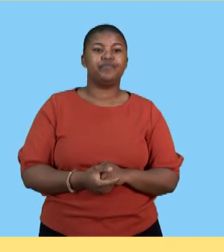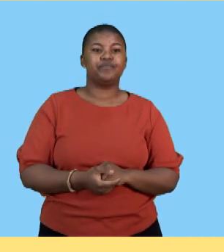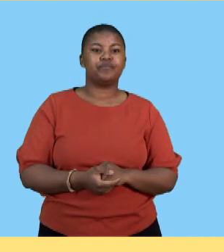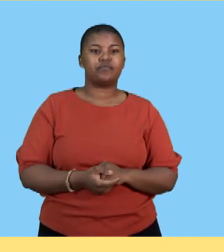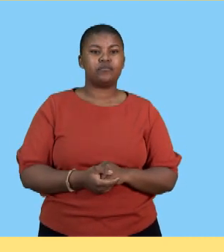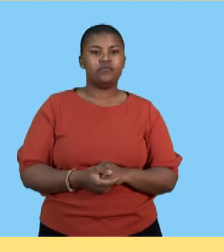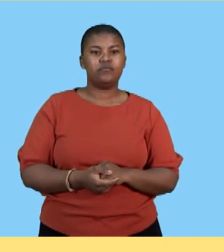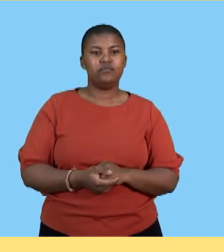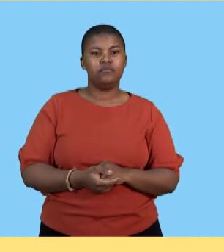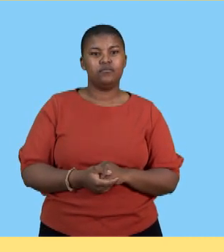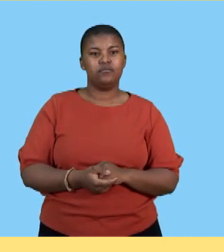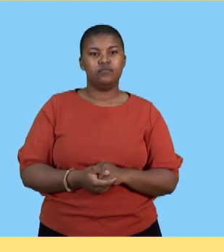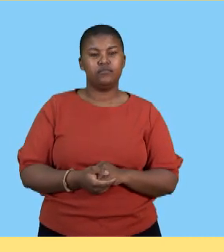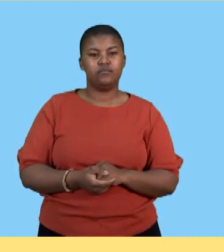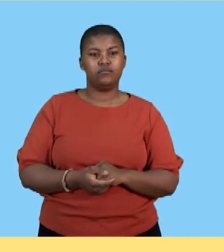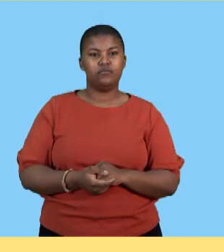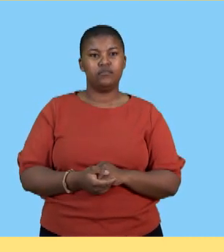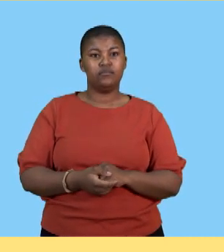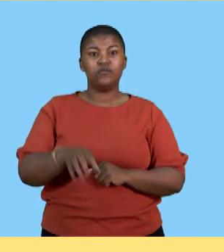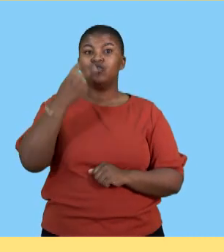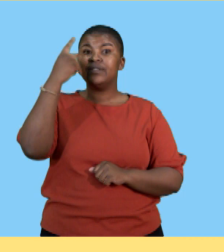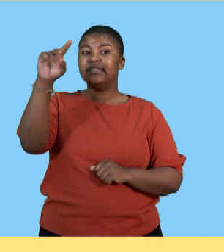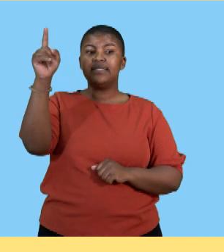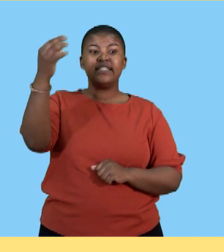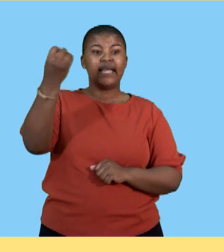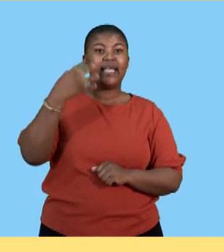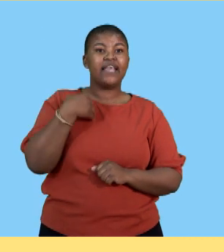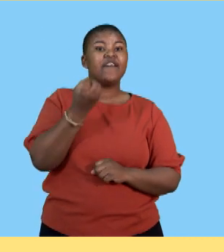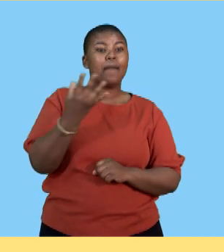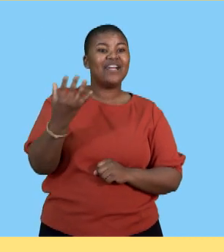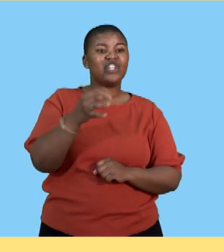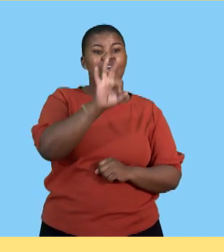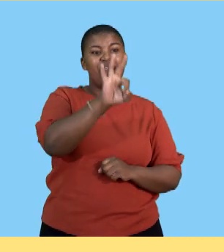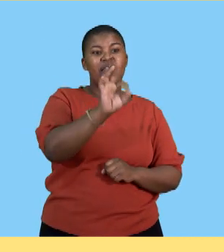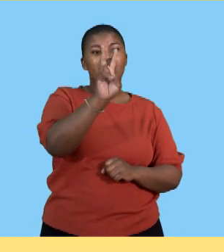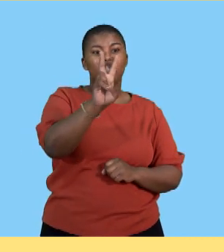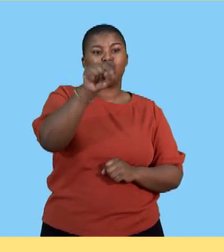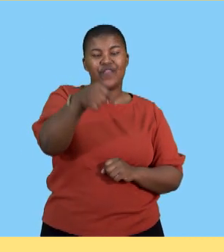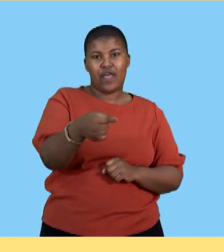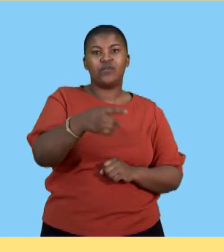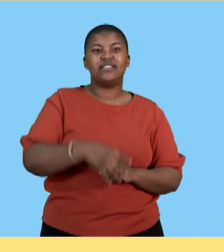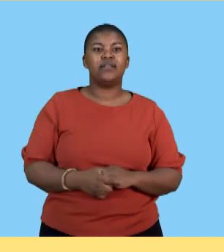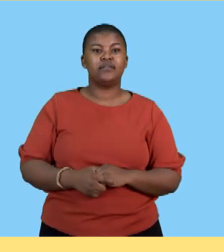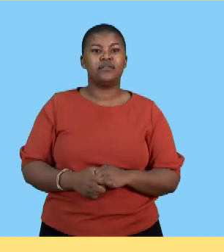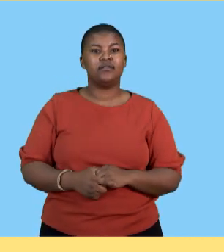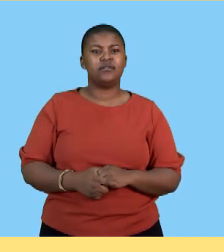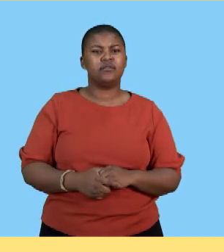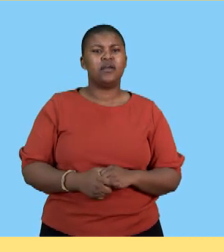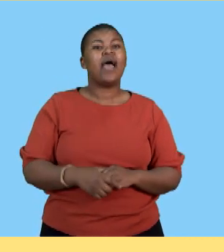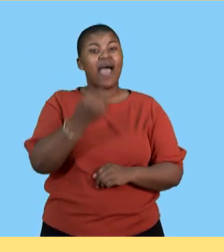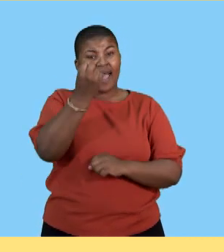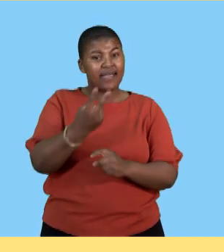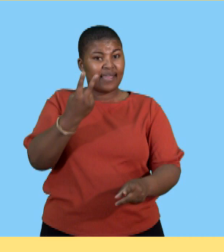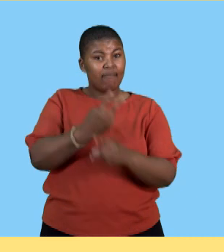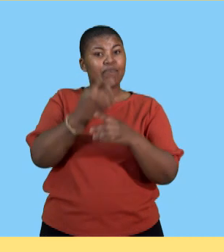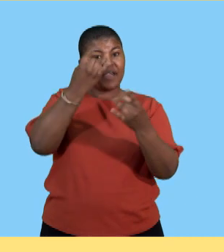that we are given in the list of balances is 32,000. yet we are being told 1,000 is